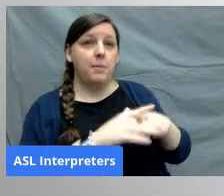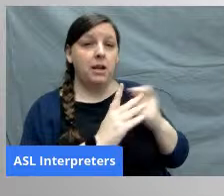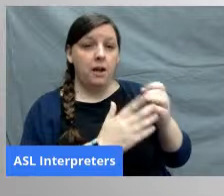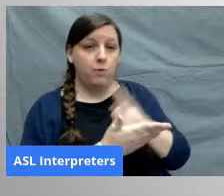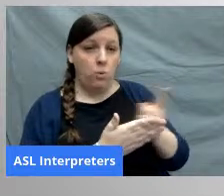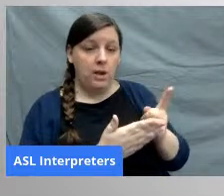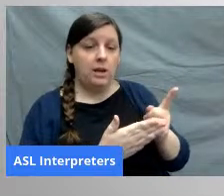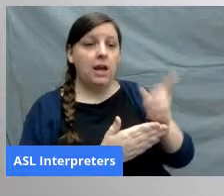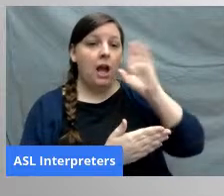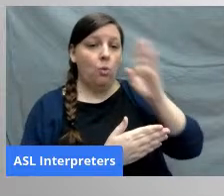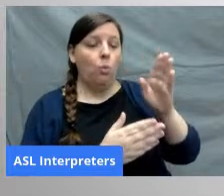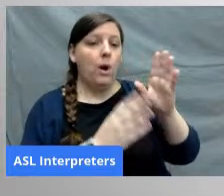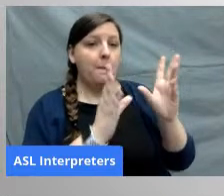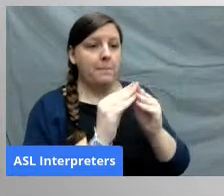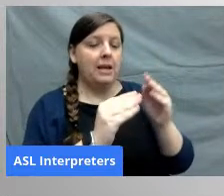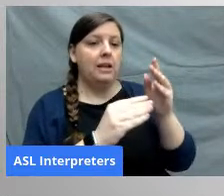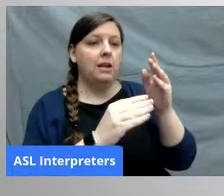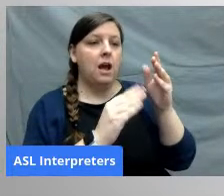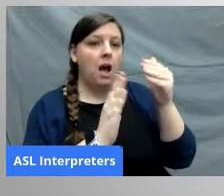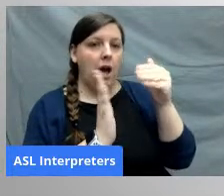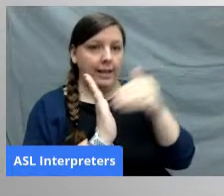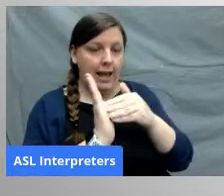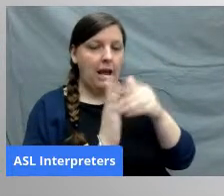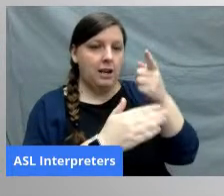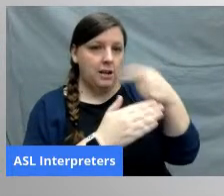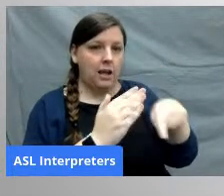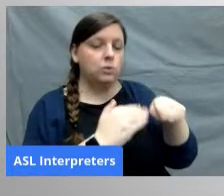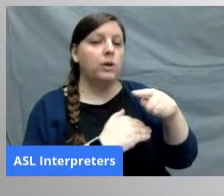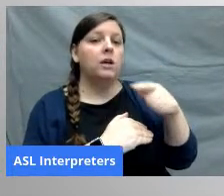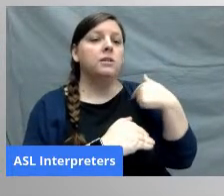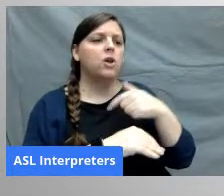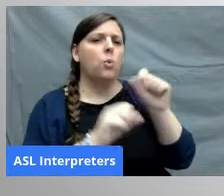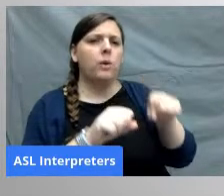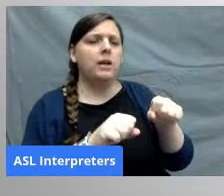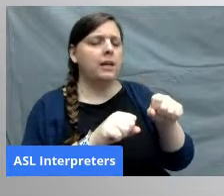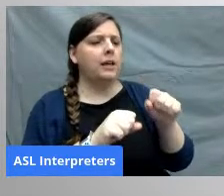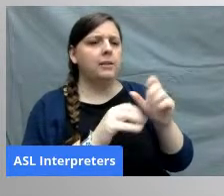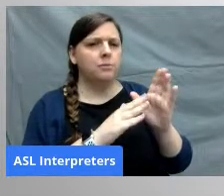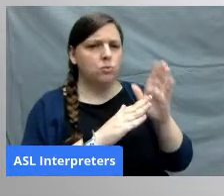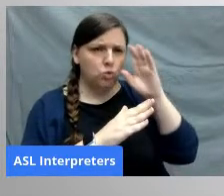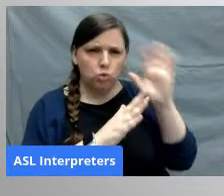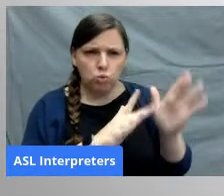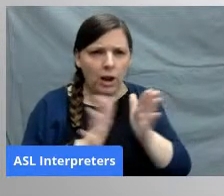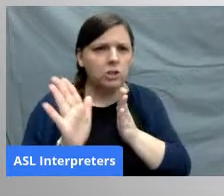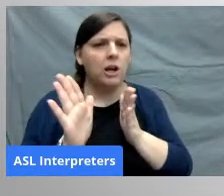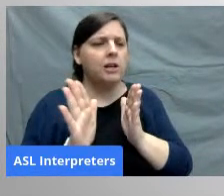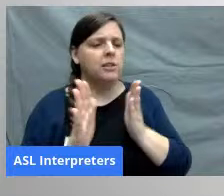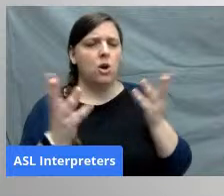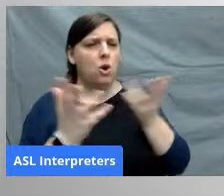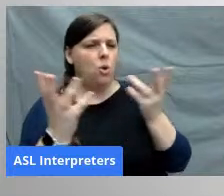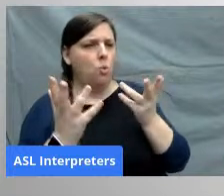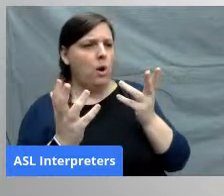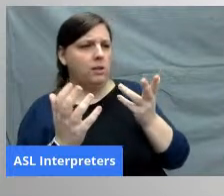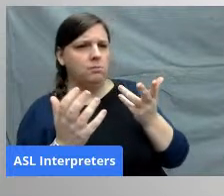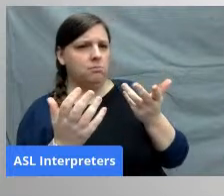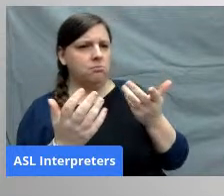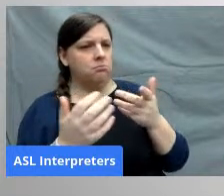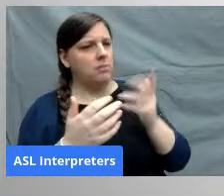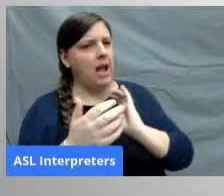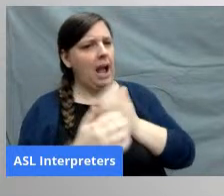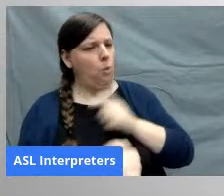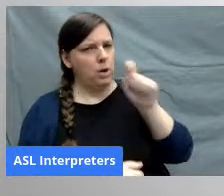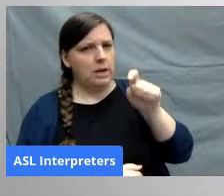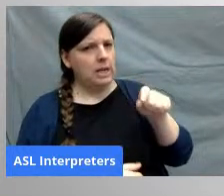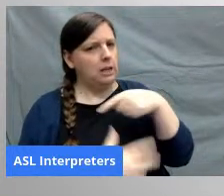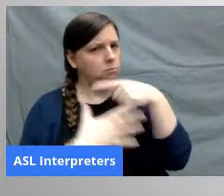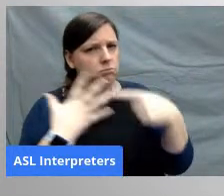we can strategize what are our parameters. And then of course we will bring Mr. Harris in, as we always do, to engage our